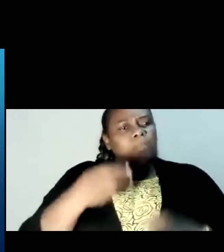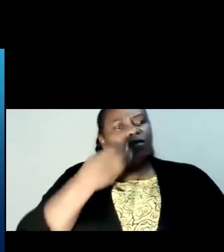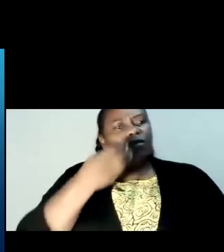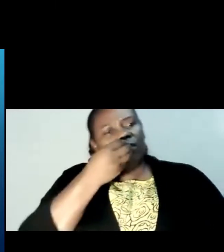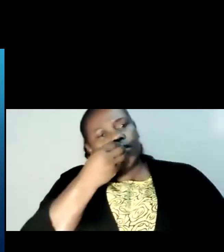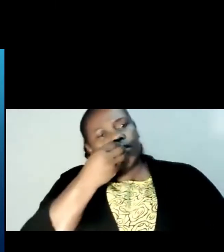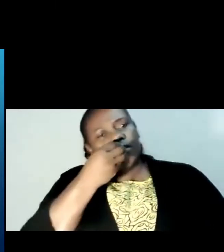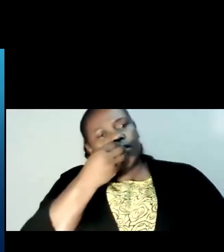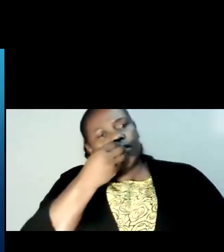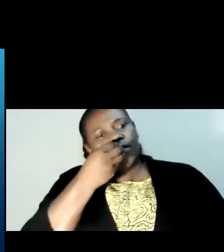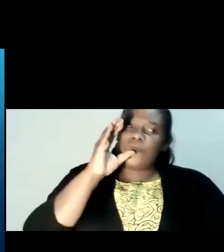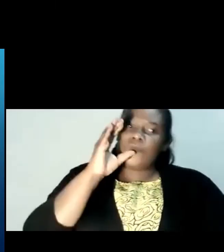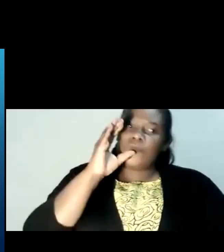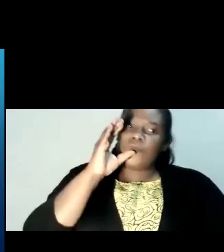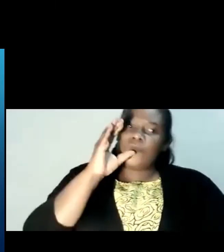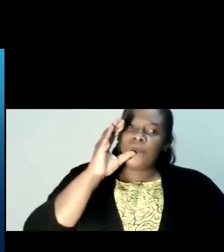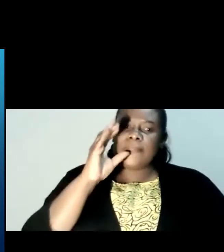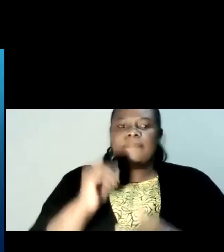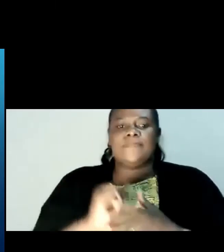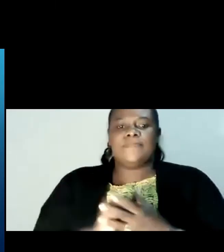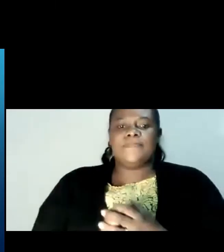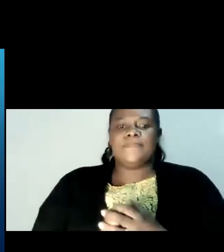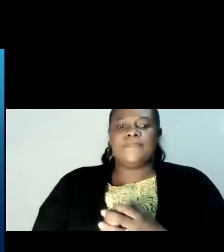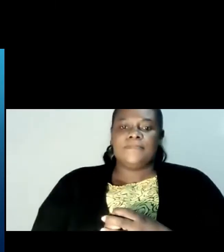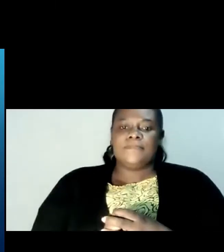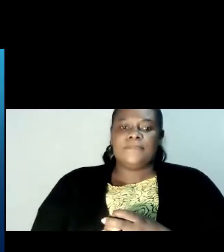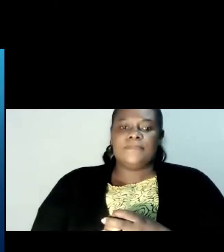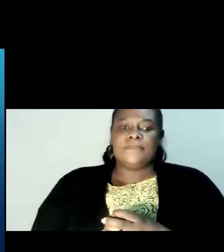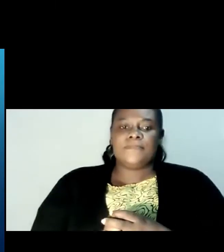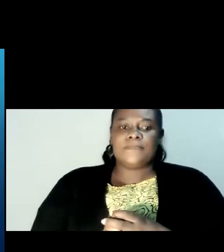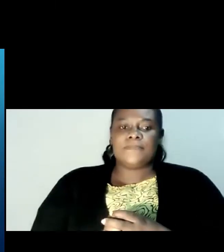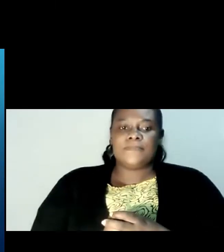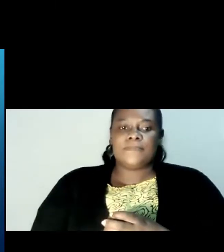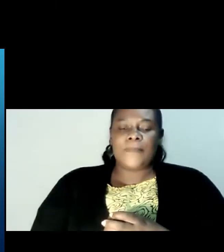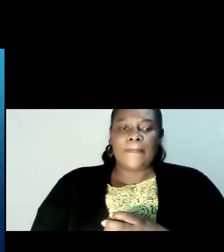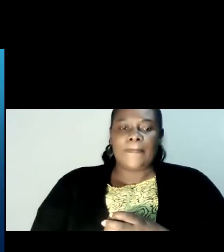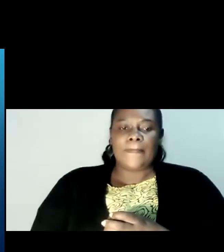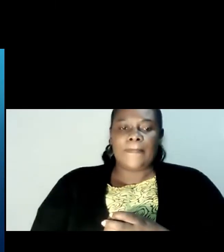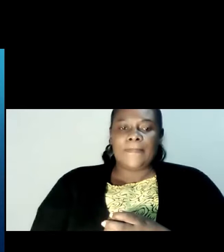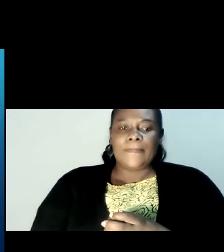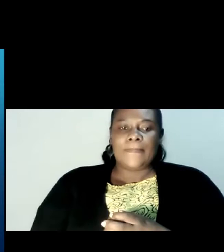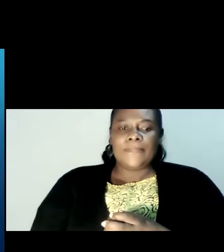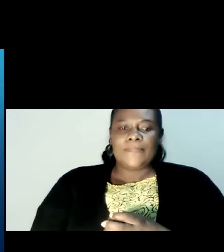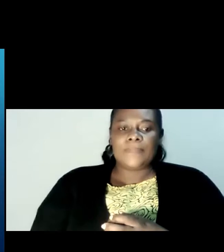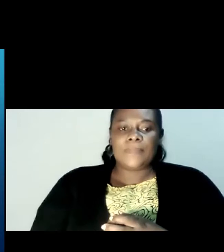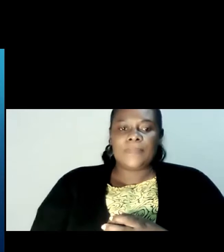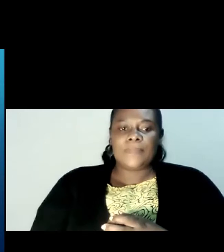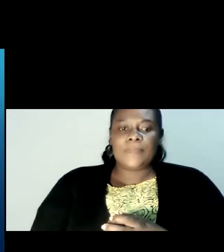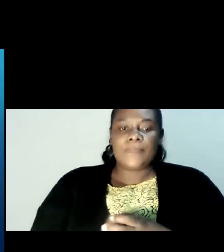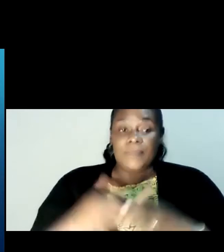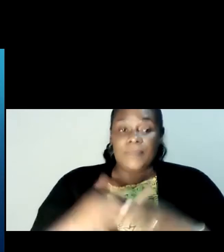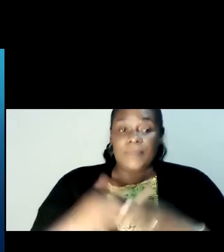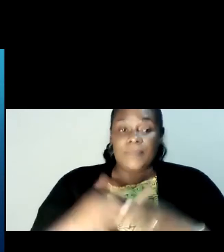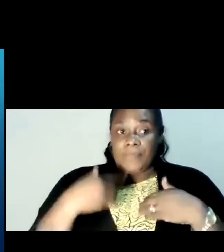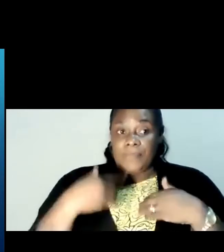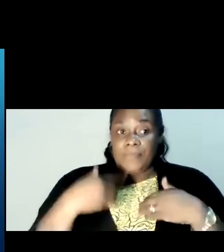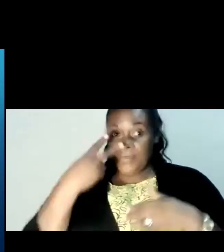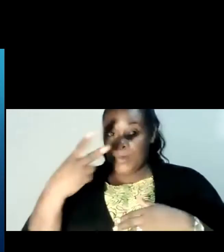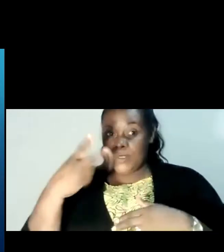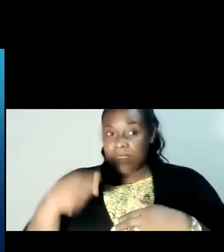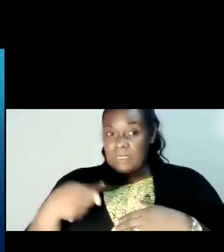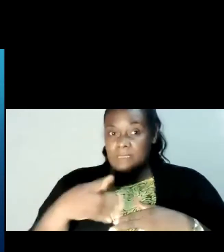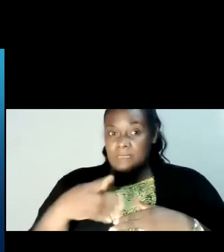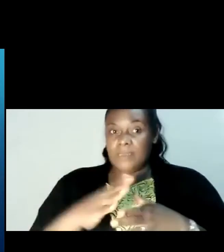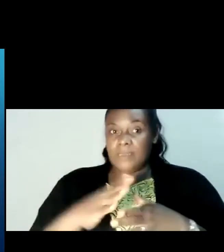very closely linked to what we eat and drink every day. And I have a picture here which shows what